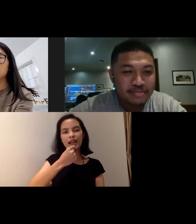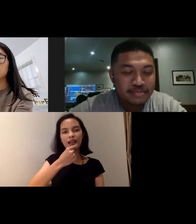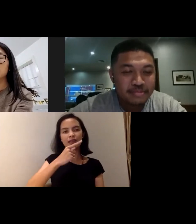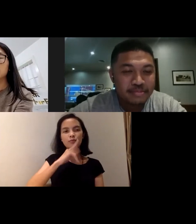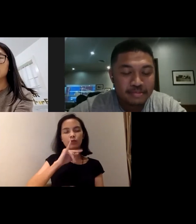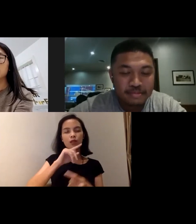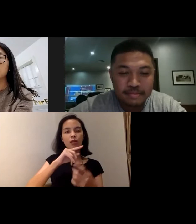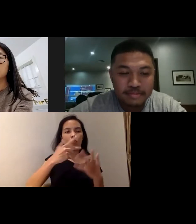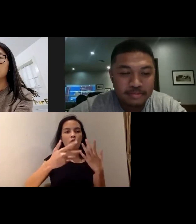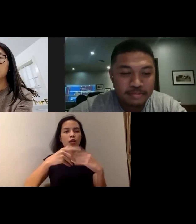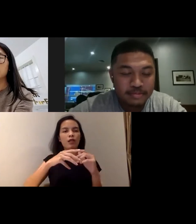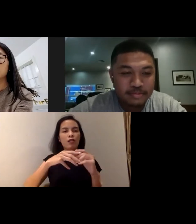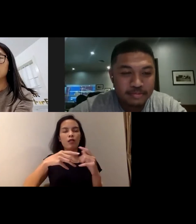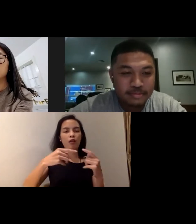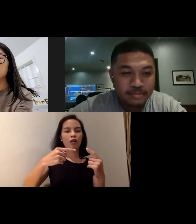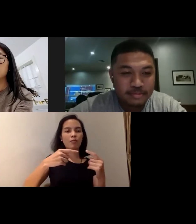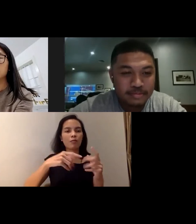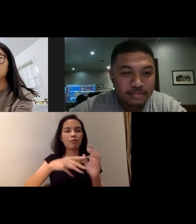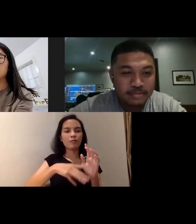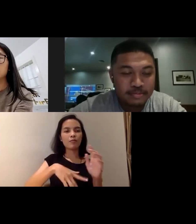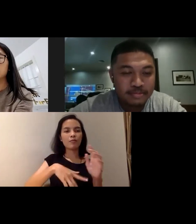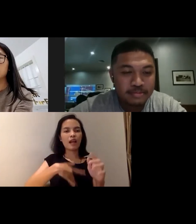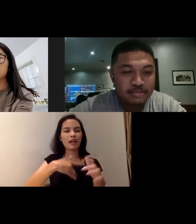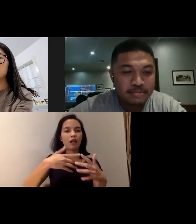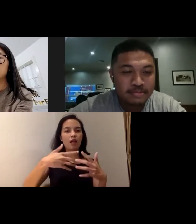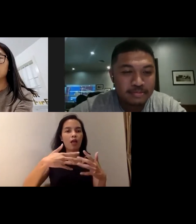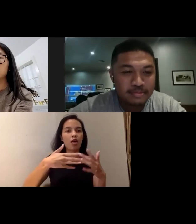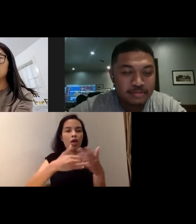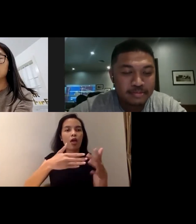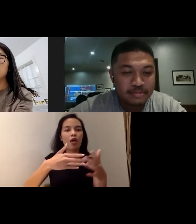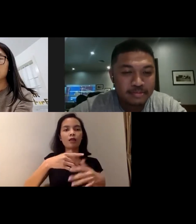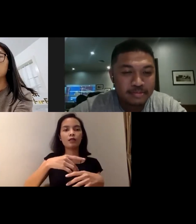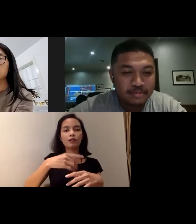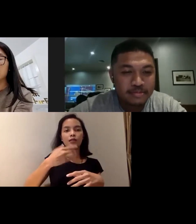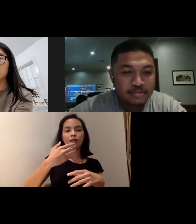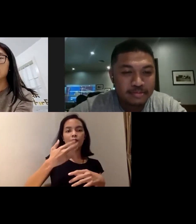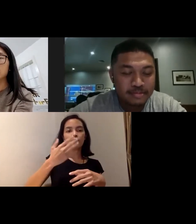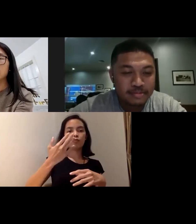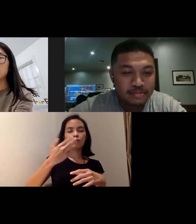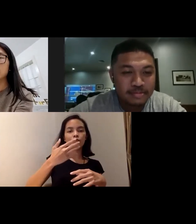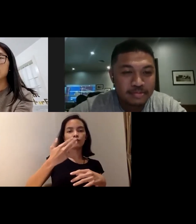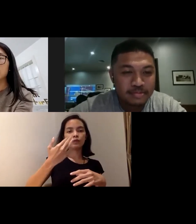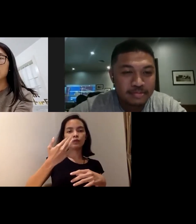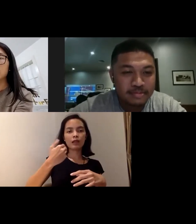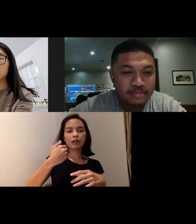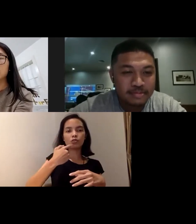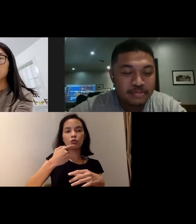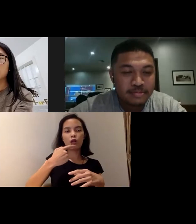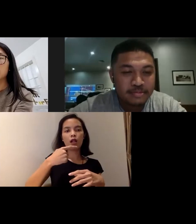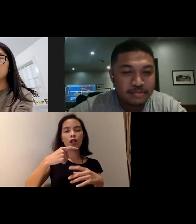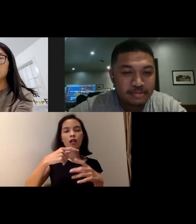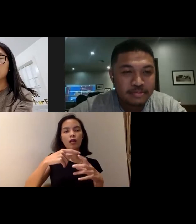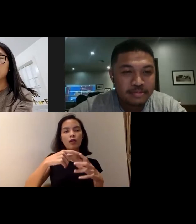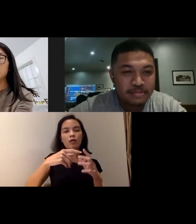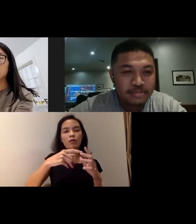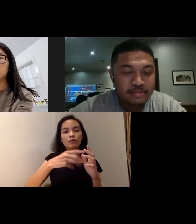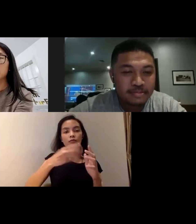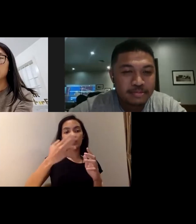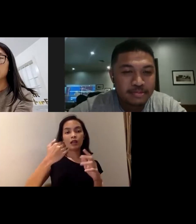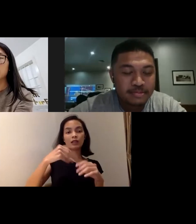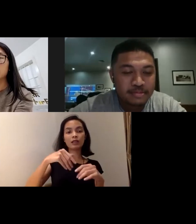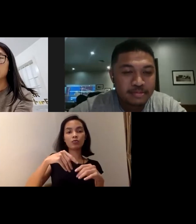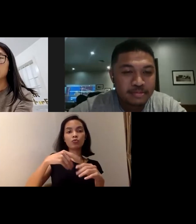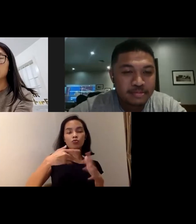and not somebody that you would think like what the society thinks attractive. So kudos on highlighting that. I think that's